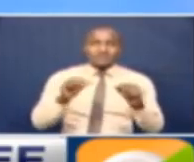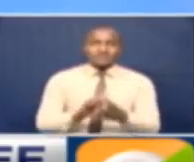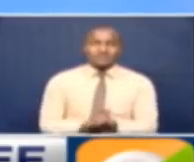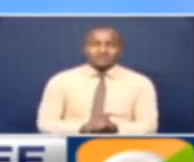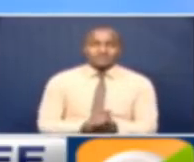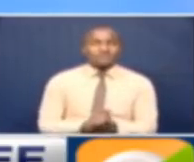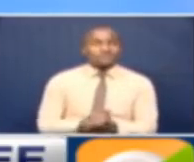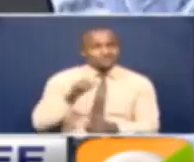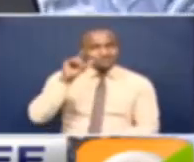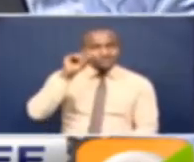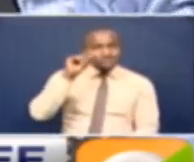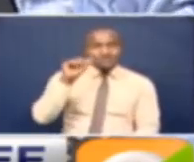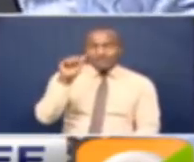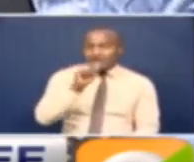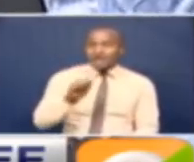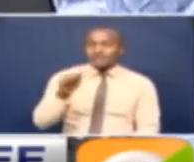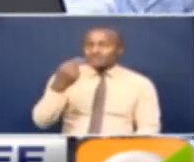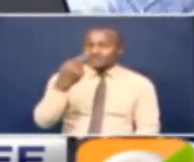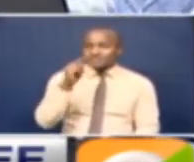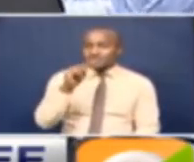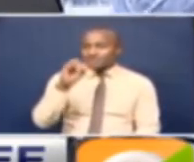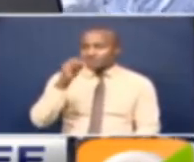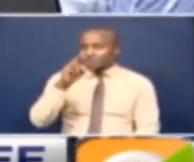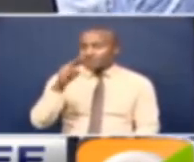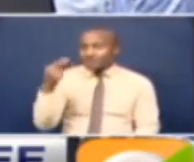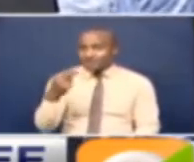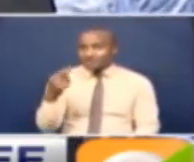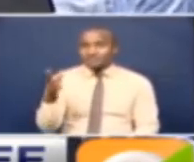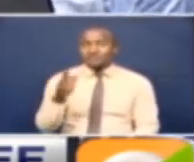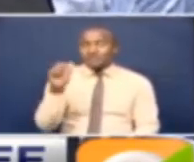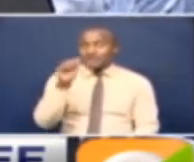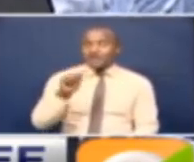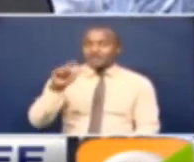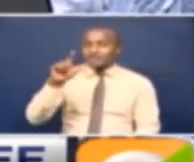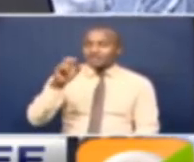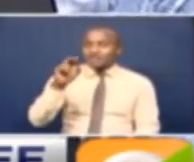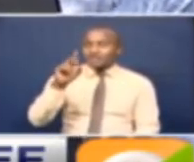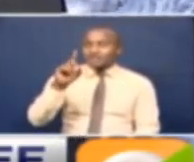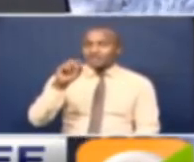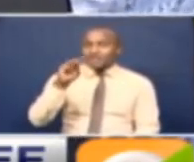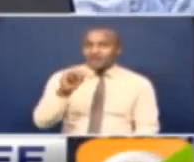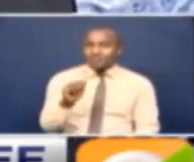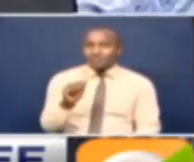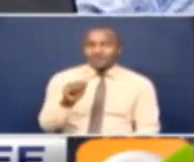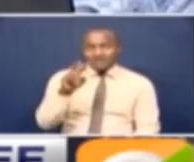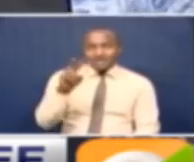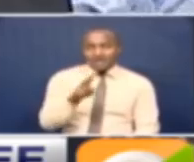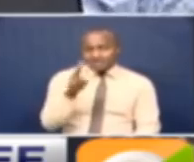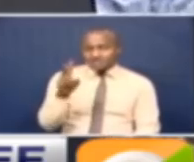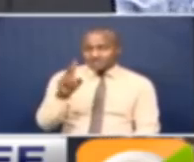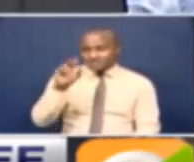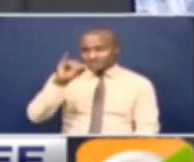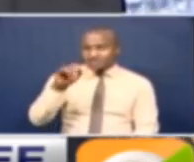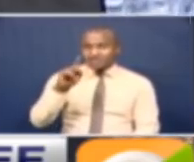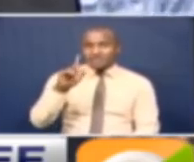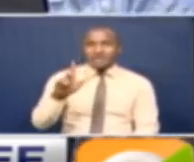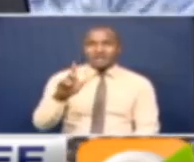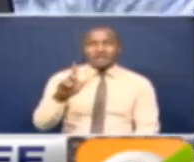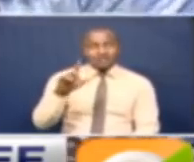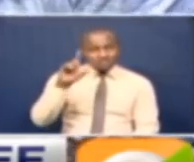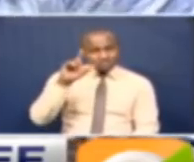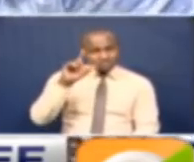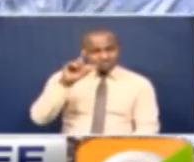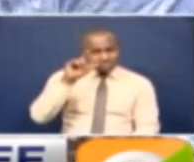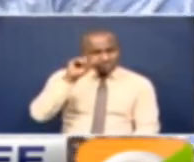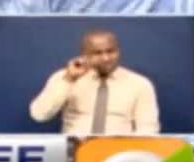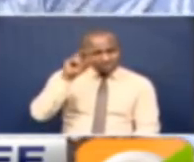Keep tweeting at Hassan Omar H, at Ledama, at Kwenanga Jeff. The hashtag is JK Live. We're going to read your tweets. We'll get a